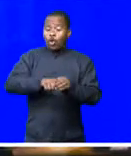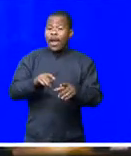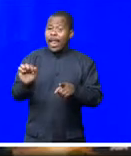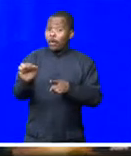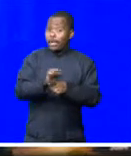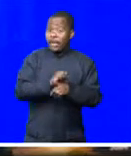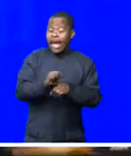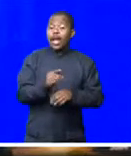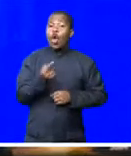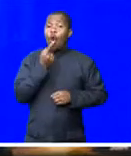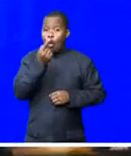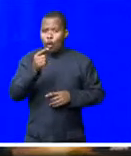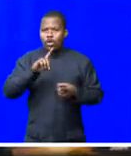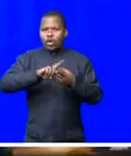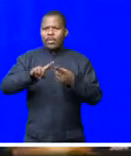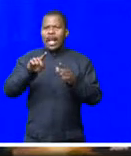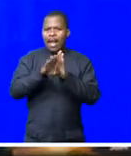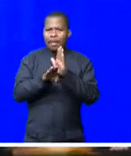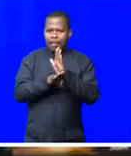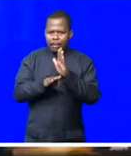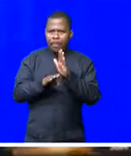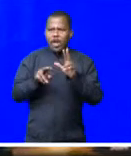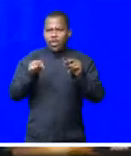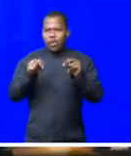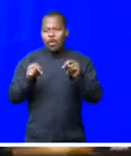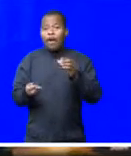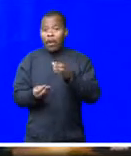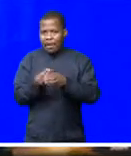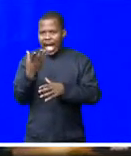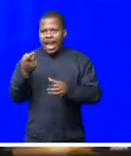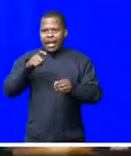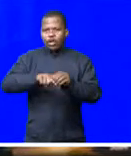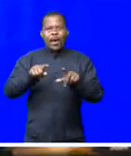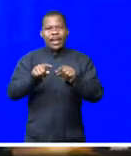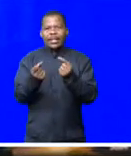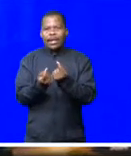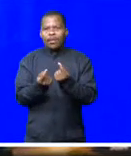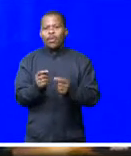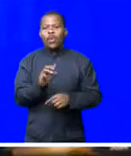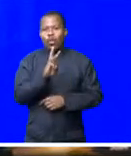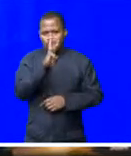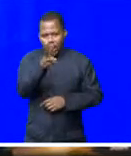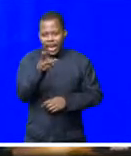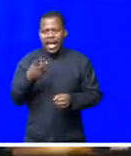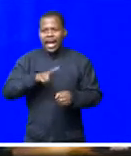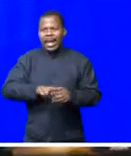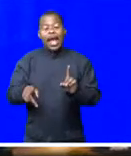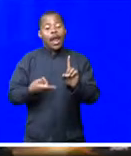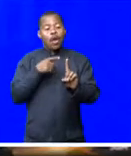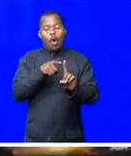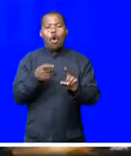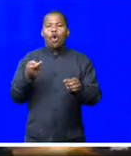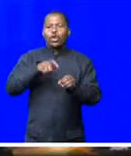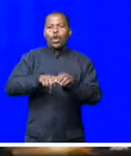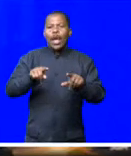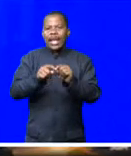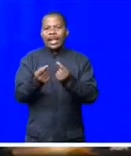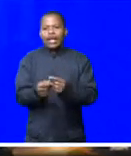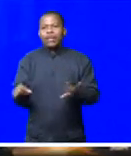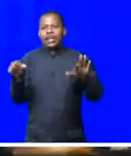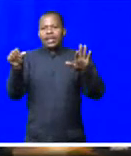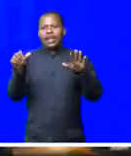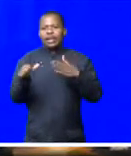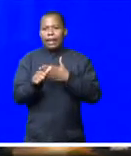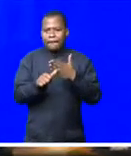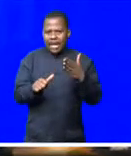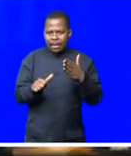njengoba bathide abuye nakuqala umnyaka lomusha webhola atosale adlalela leli cembu. Fakuthe ubekulelicembu inyanga letisithupha njengoba